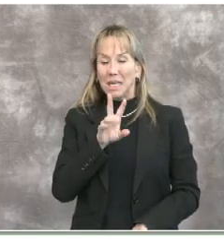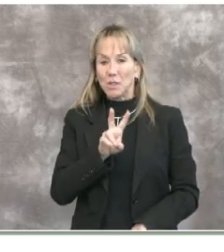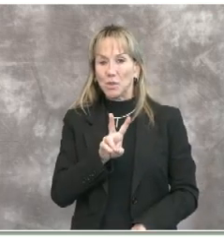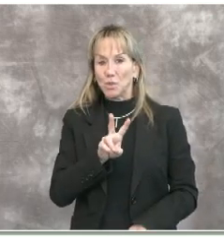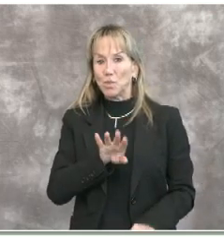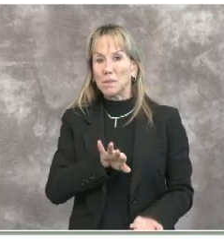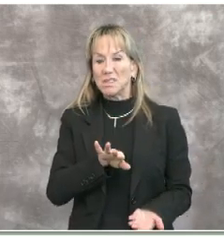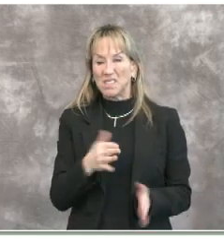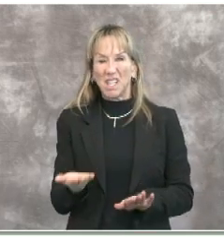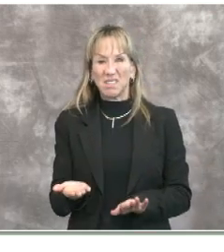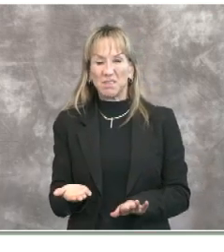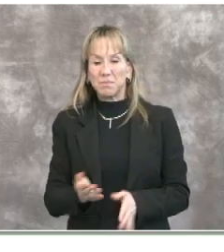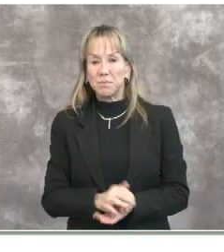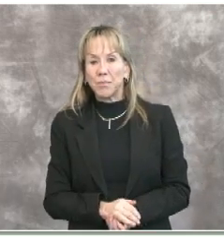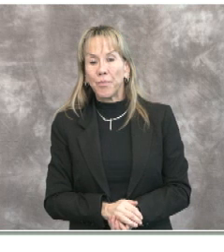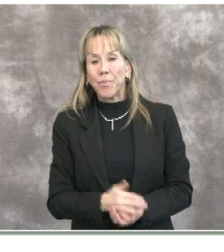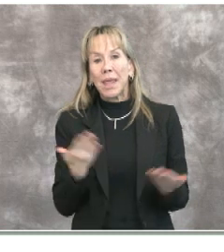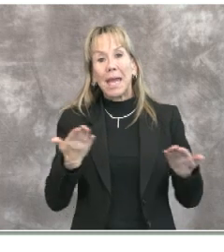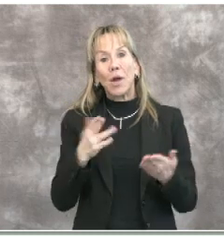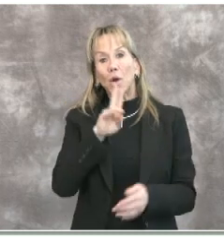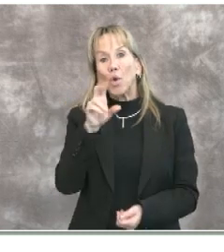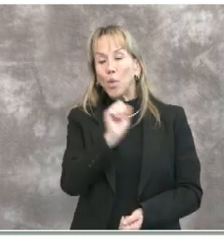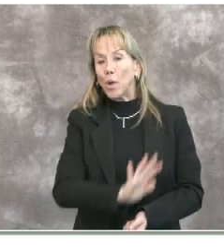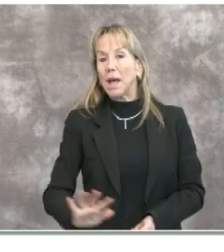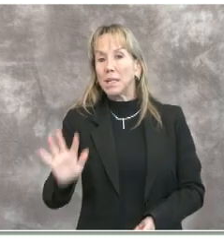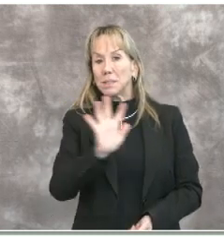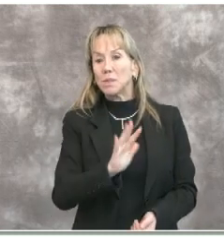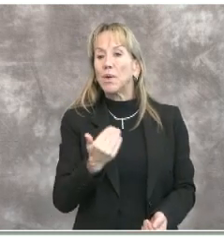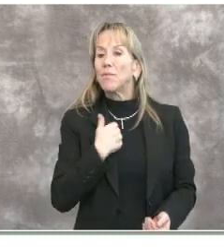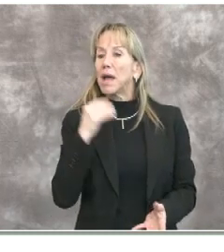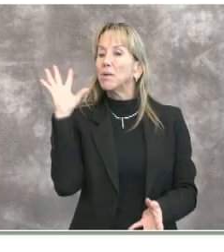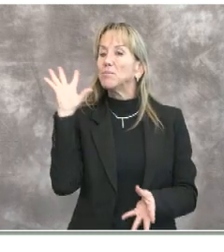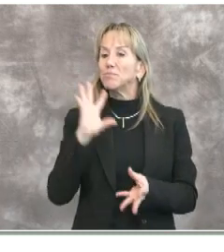167,592 deaths. Nationwide, there's been